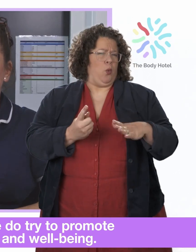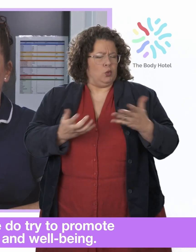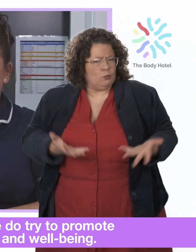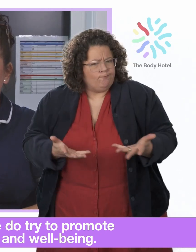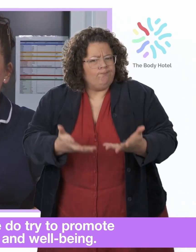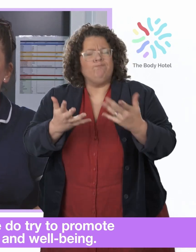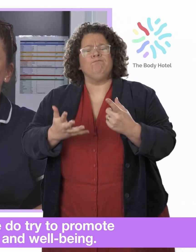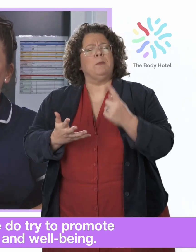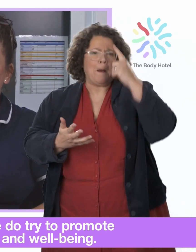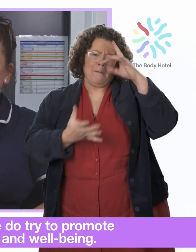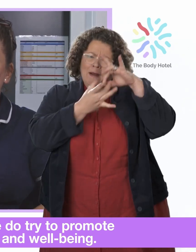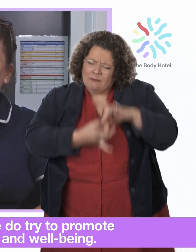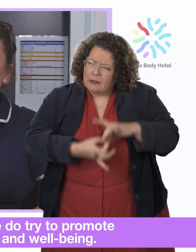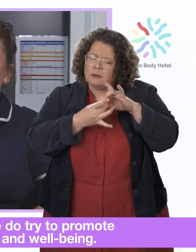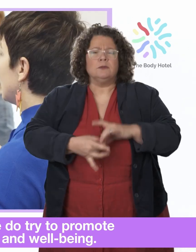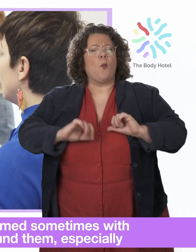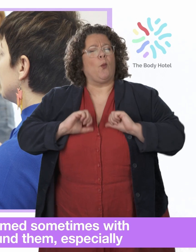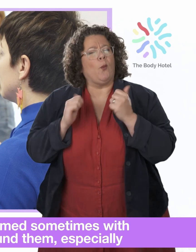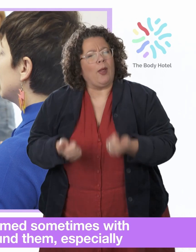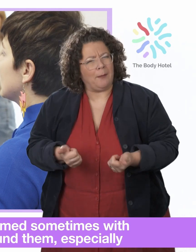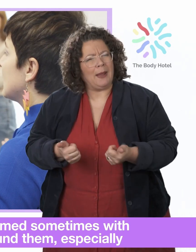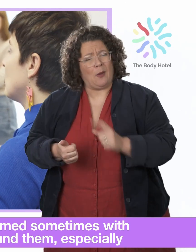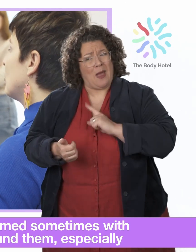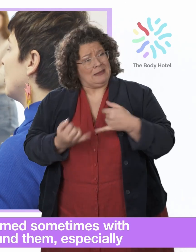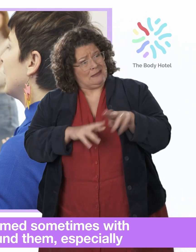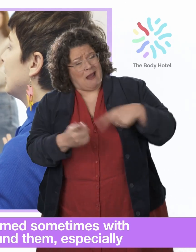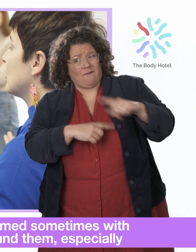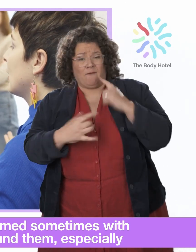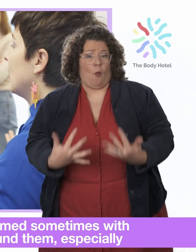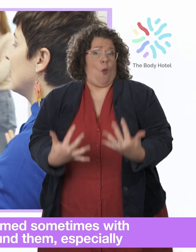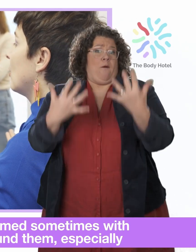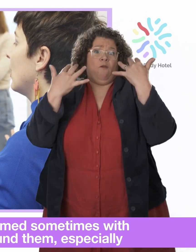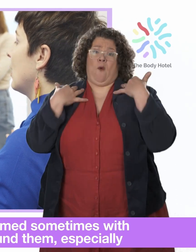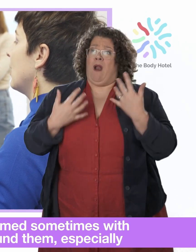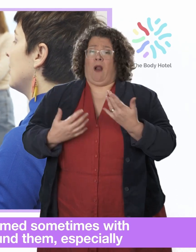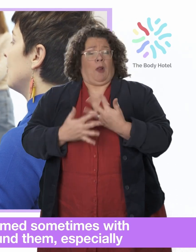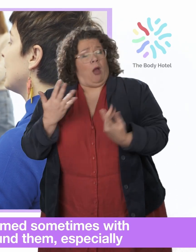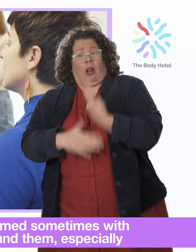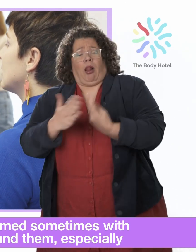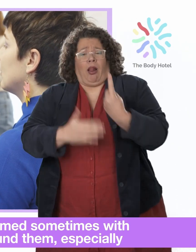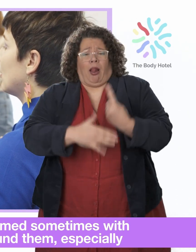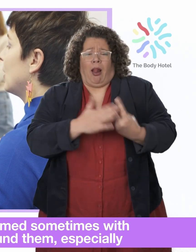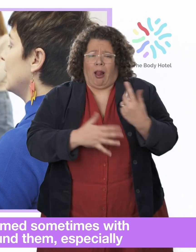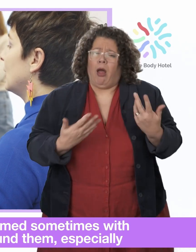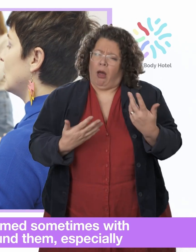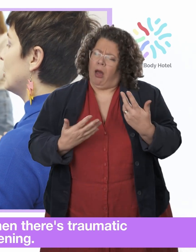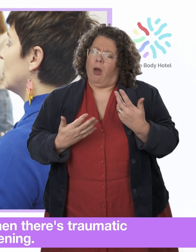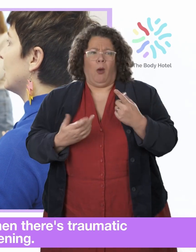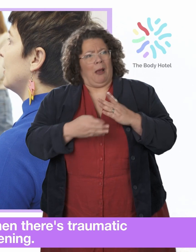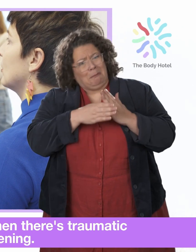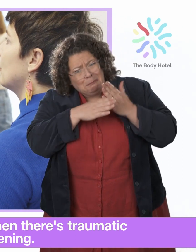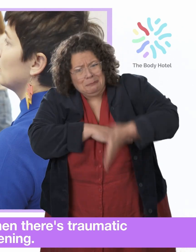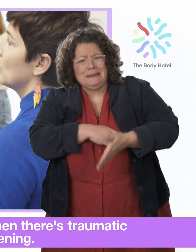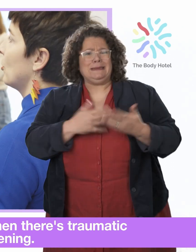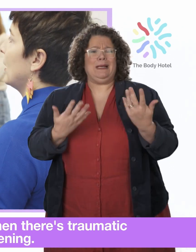is a little bit of mindfulness and well-being. Staff can get very overwhelmed sometimes with things that's going on around them, especially when the unit's